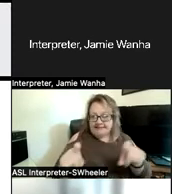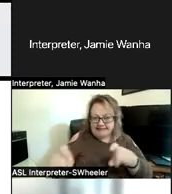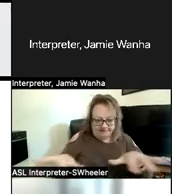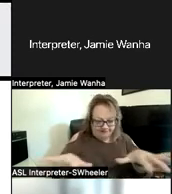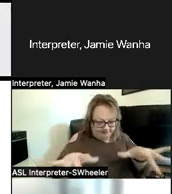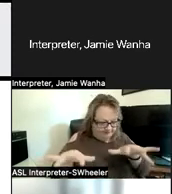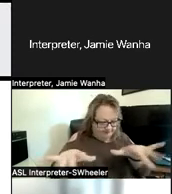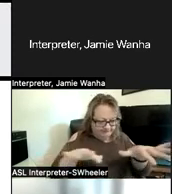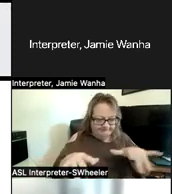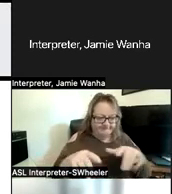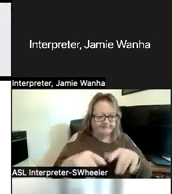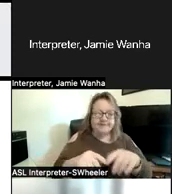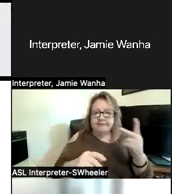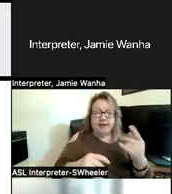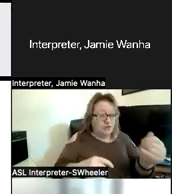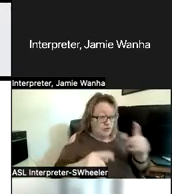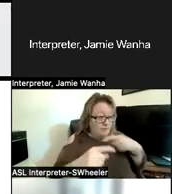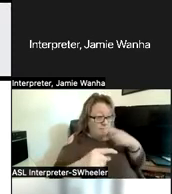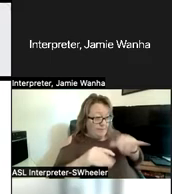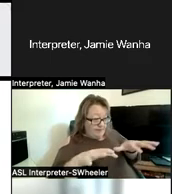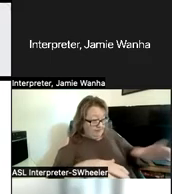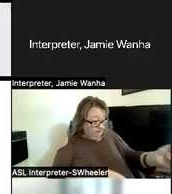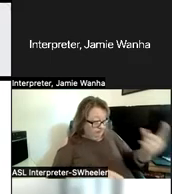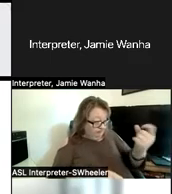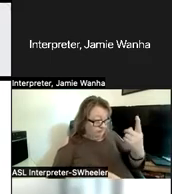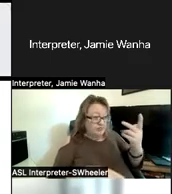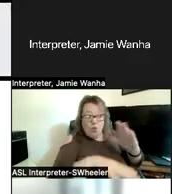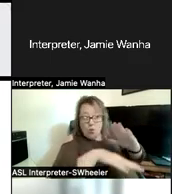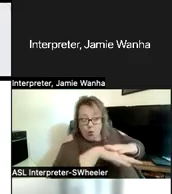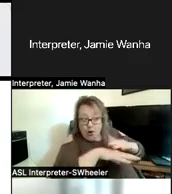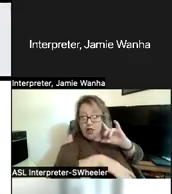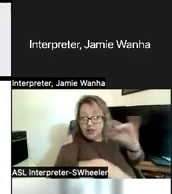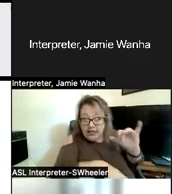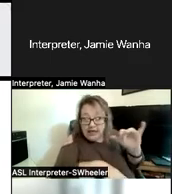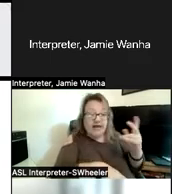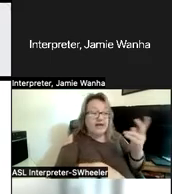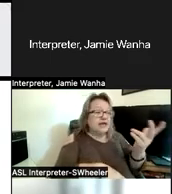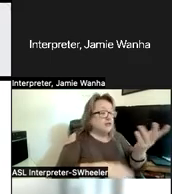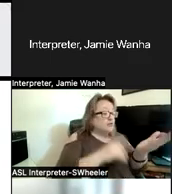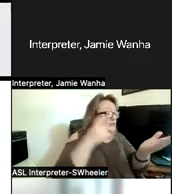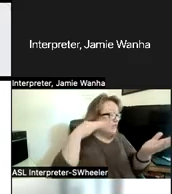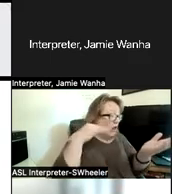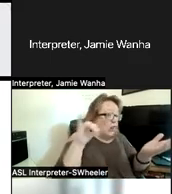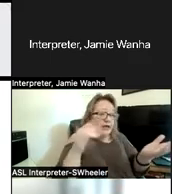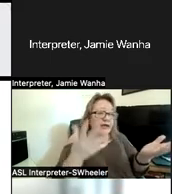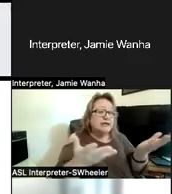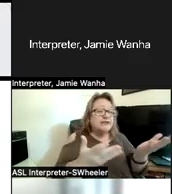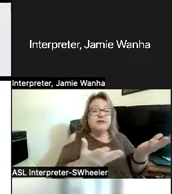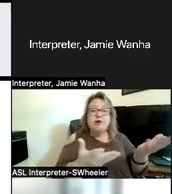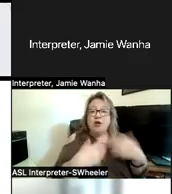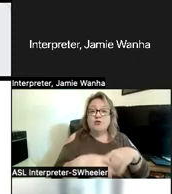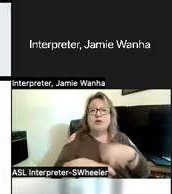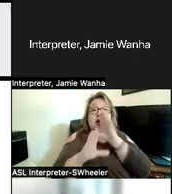out and get the public to understand what the warning is going to sound like and what it's going to look like. We also wanted to do some